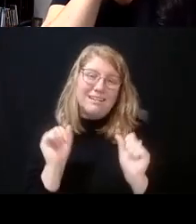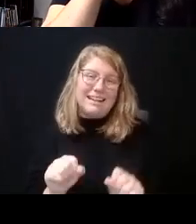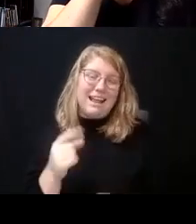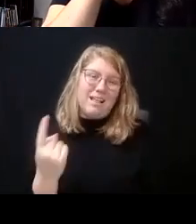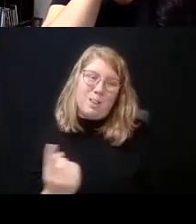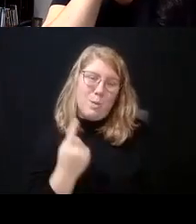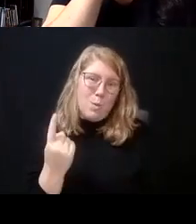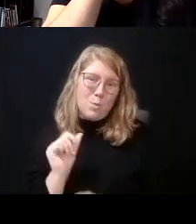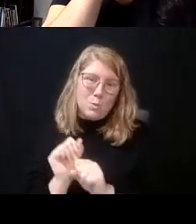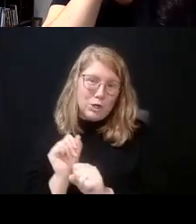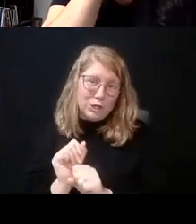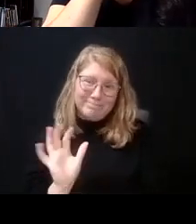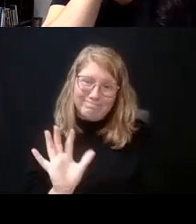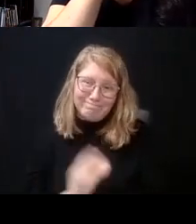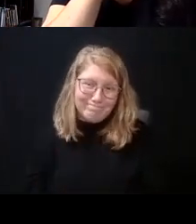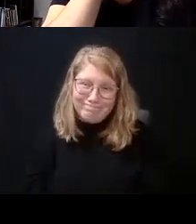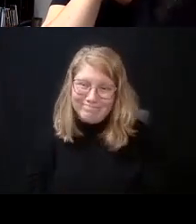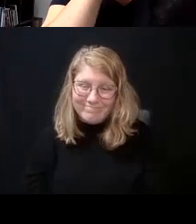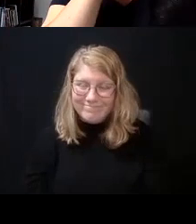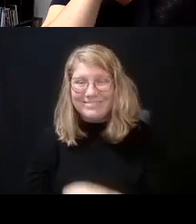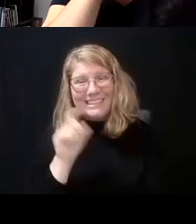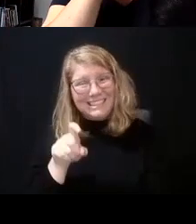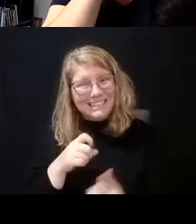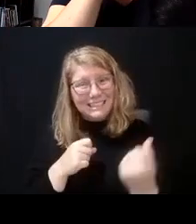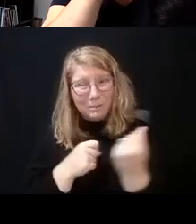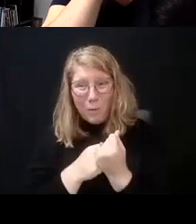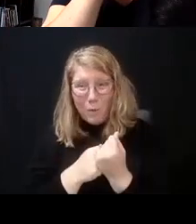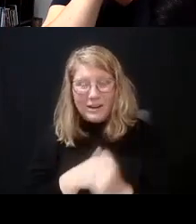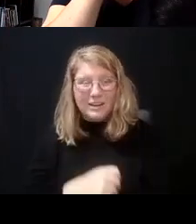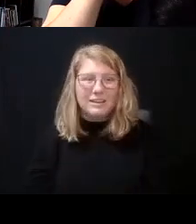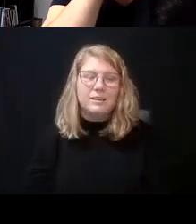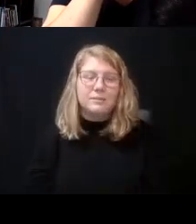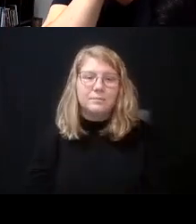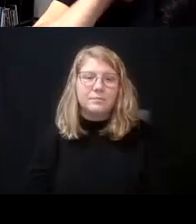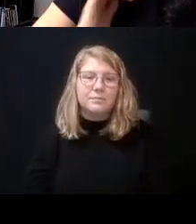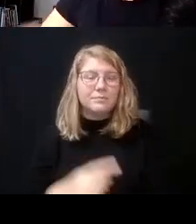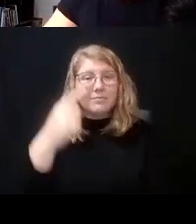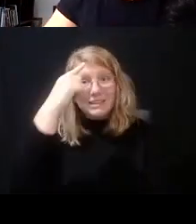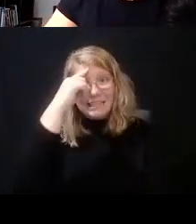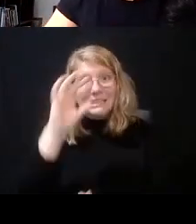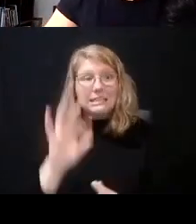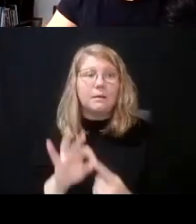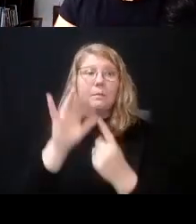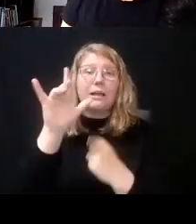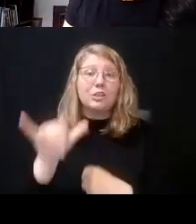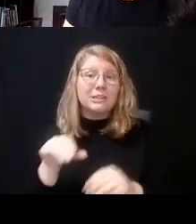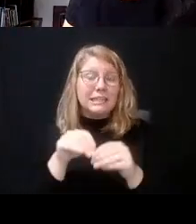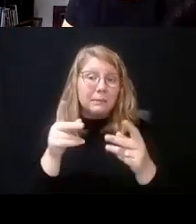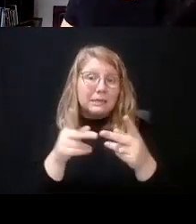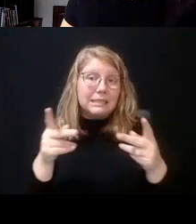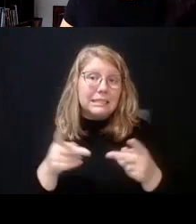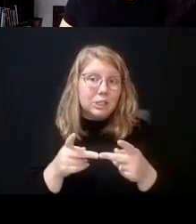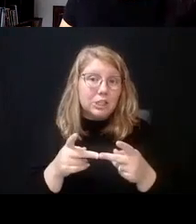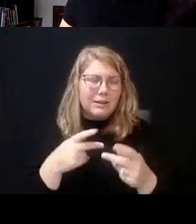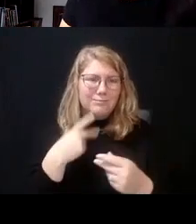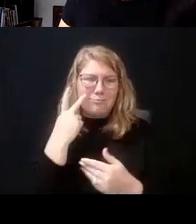own. You really do need support. And I think especially if you're in a position, I saw a couple of